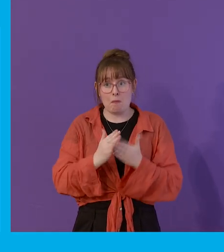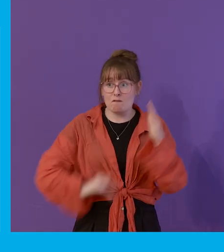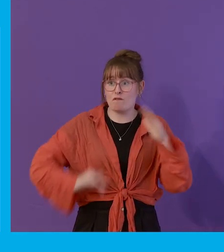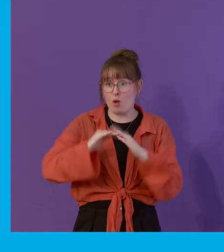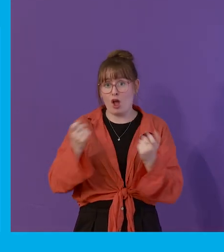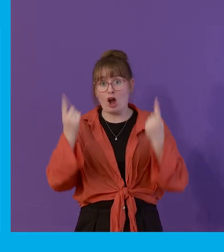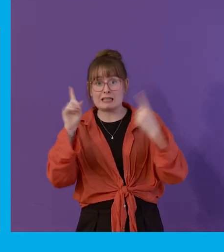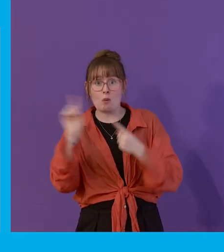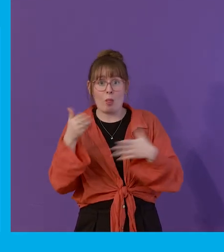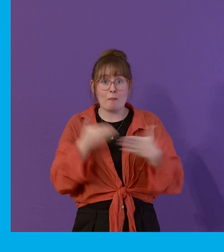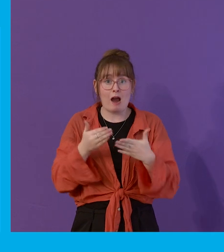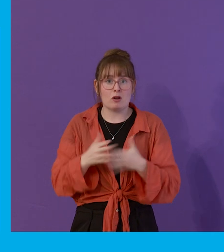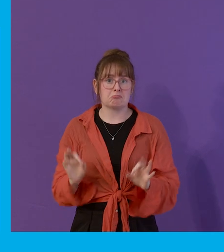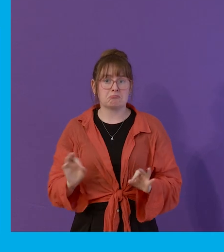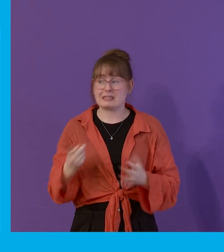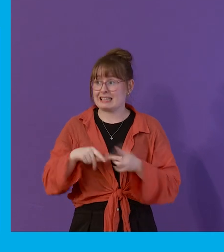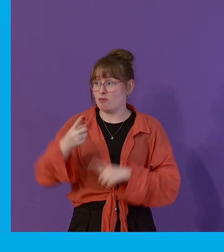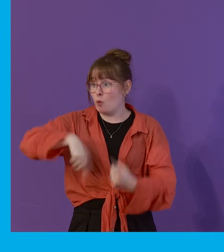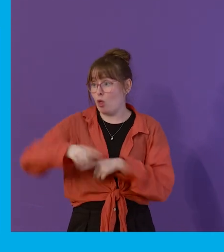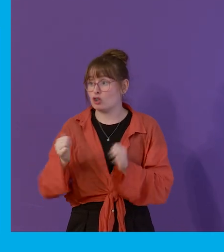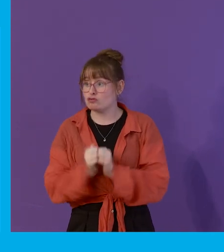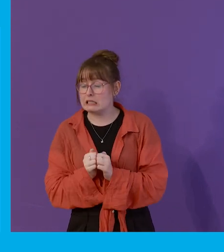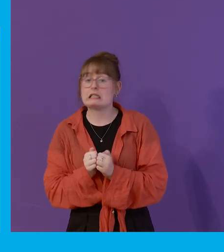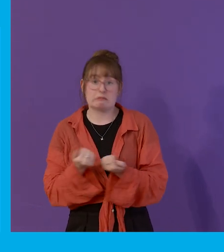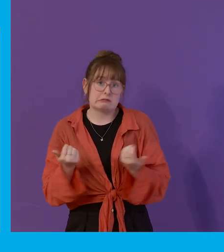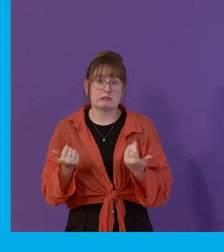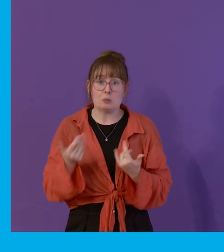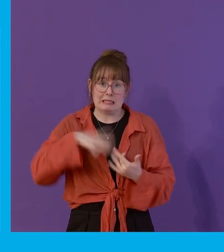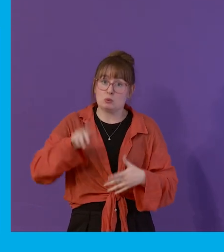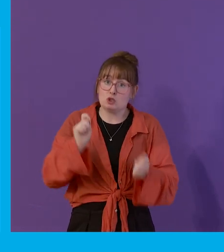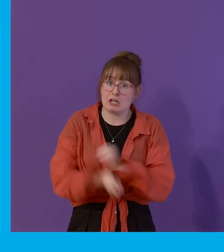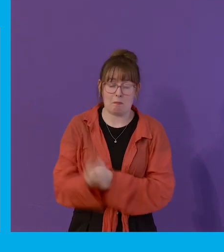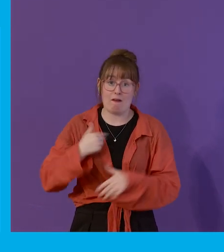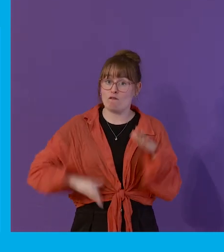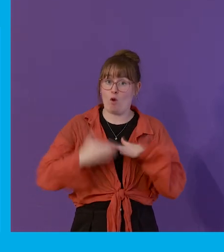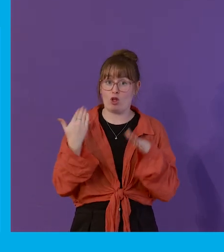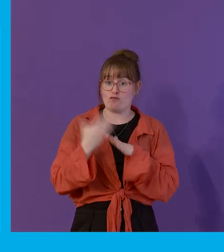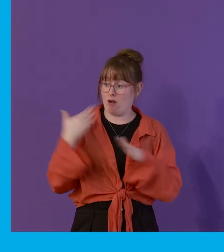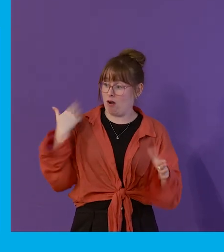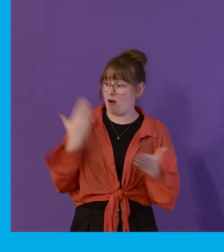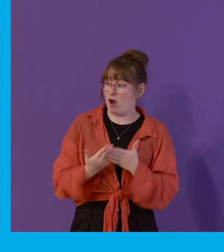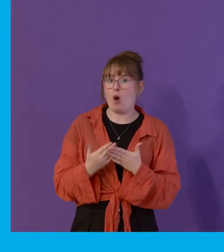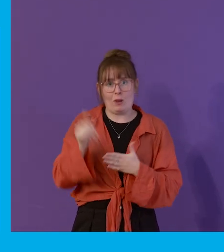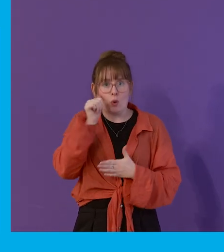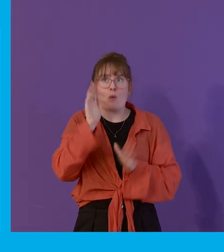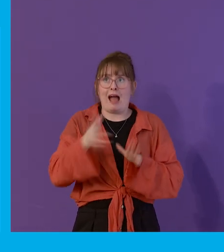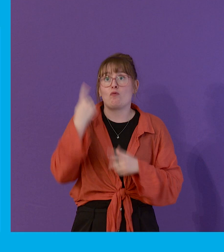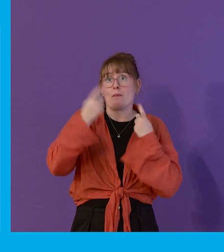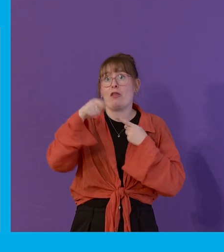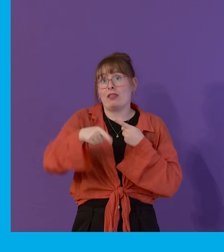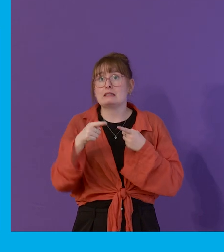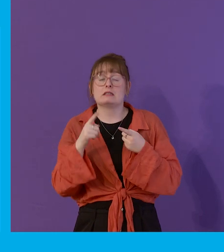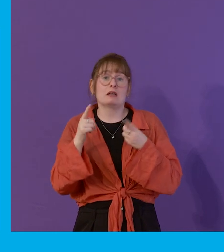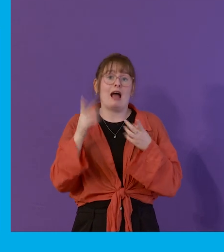stopping this happening. If we all agree time and time again, and we've been doing it for my whole career, you know, this is the way forward, this is what we should be doing, and